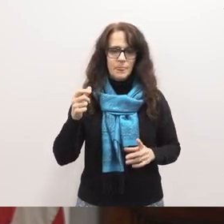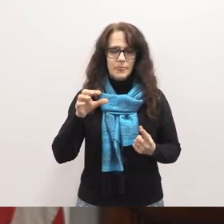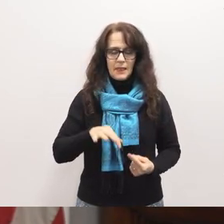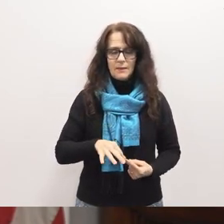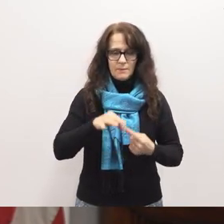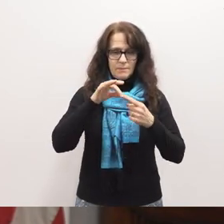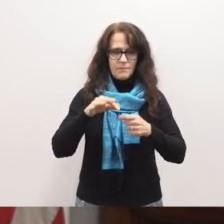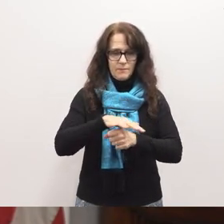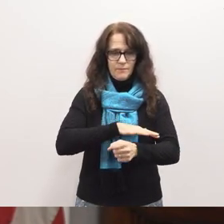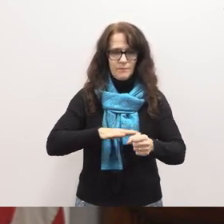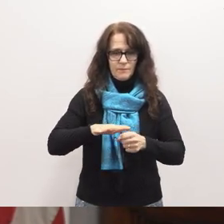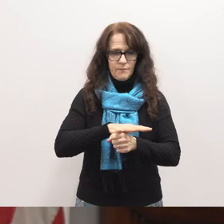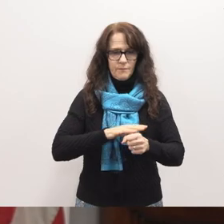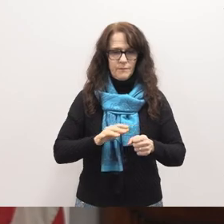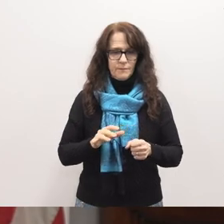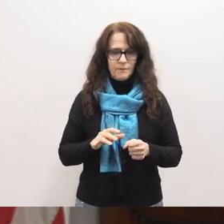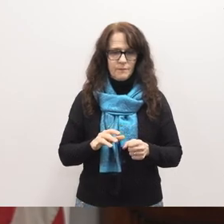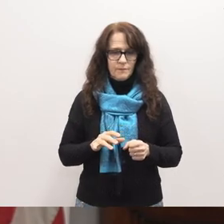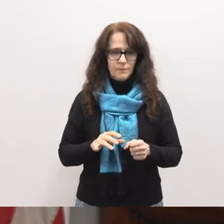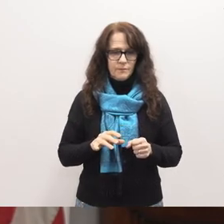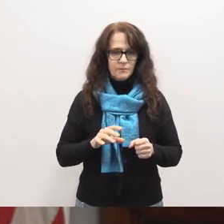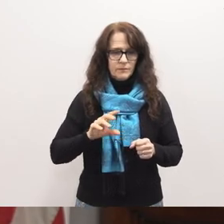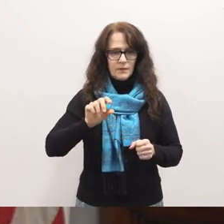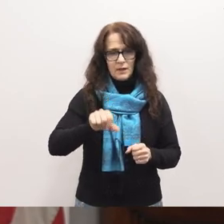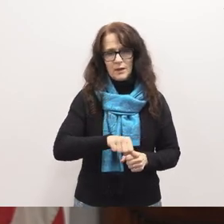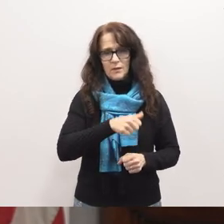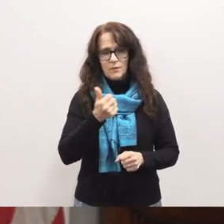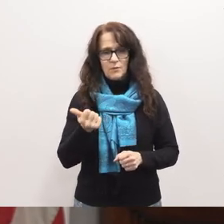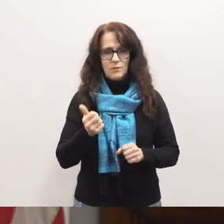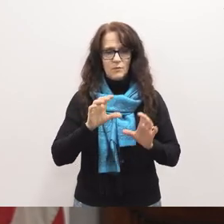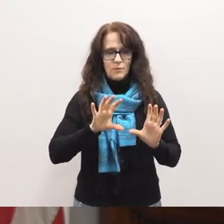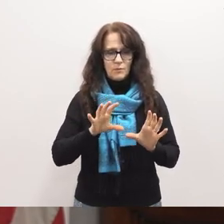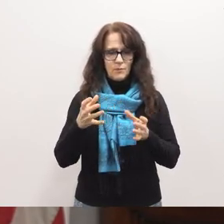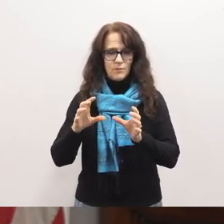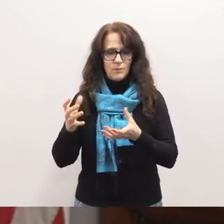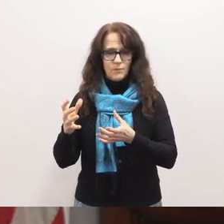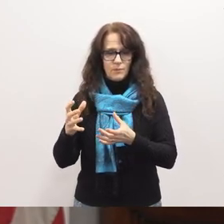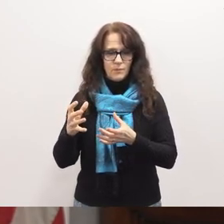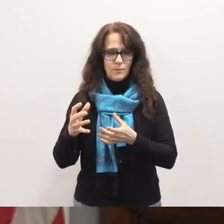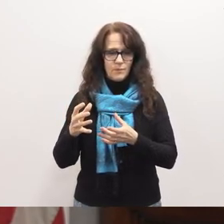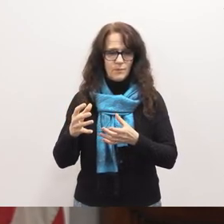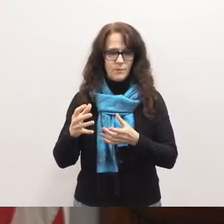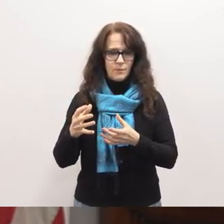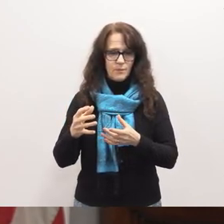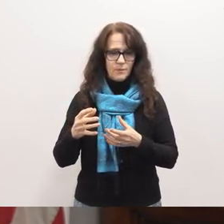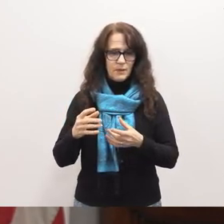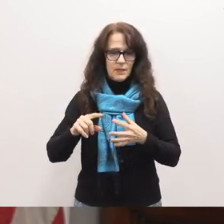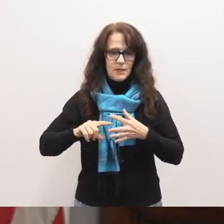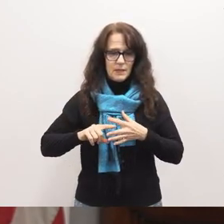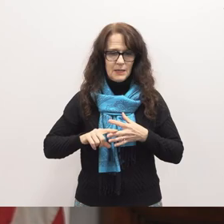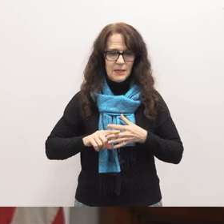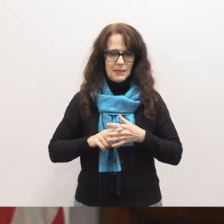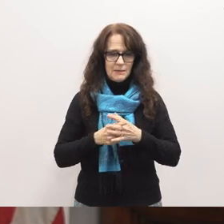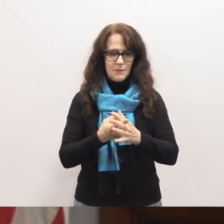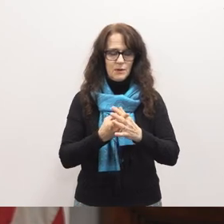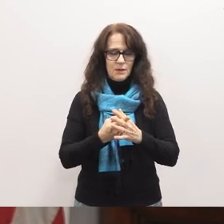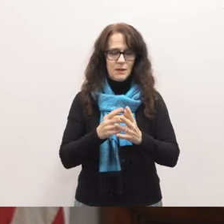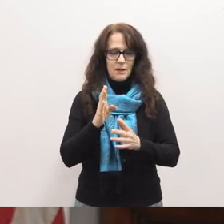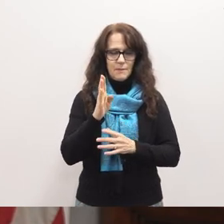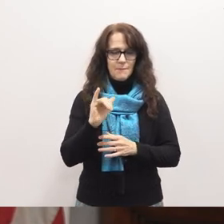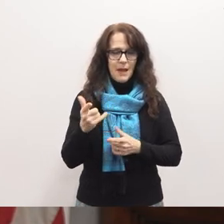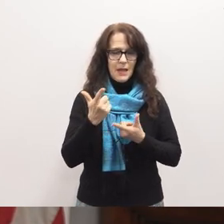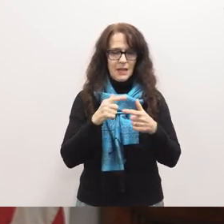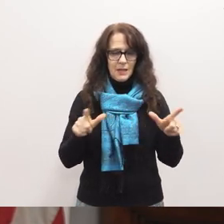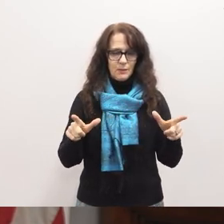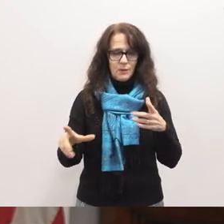particularly in the areas like reclassifying emerging bilinguals in ways that are more